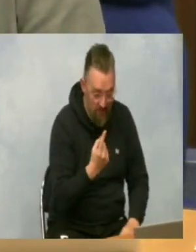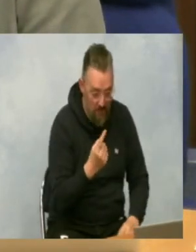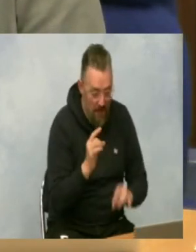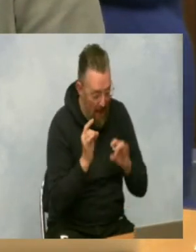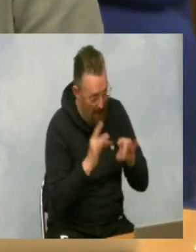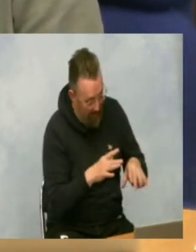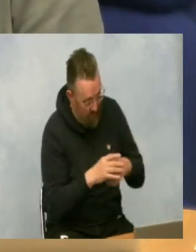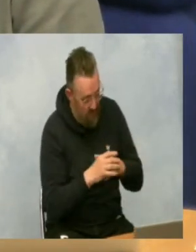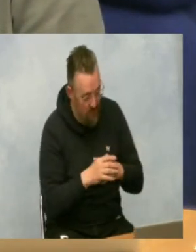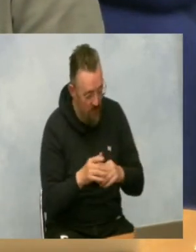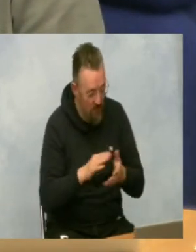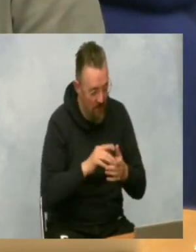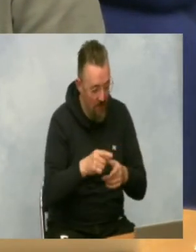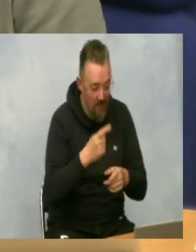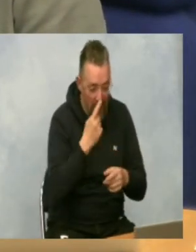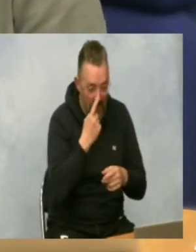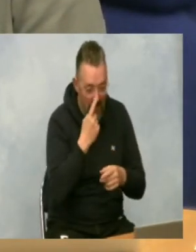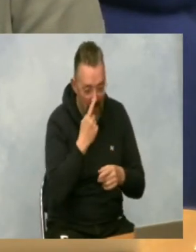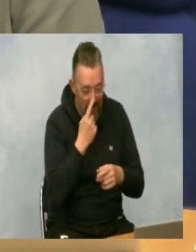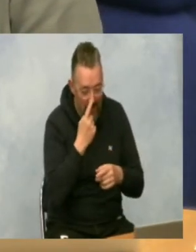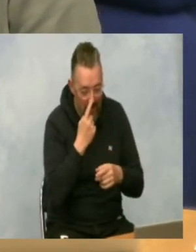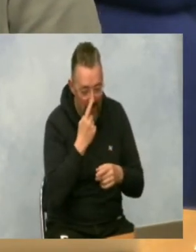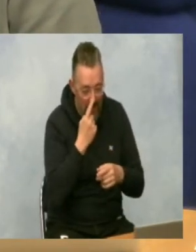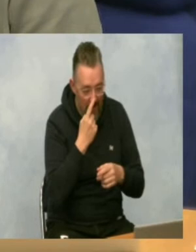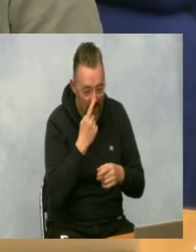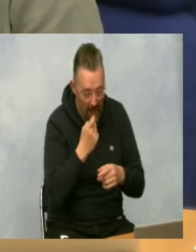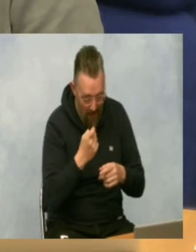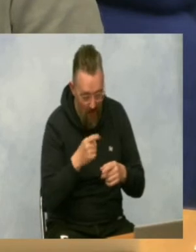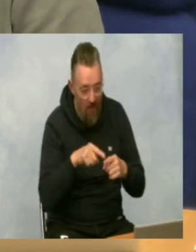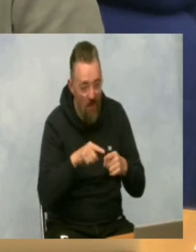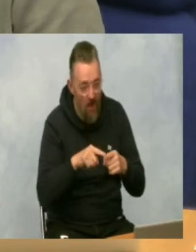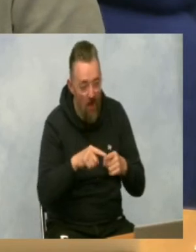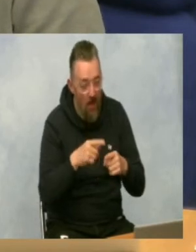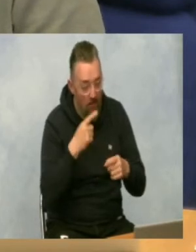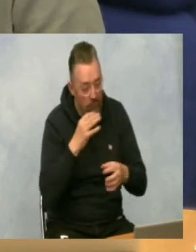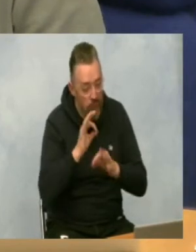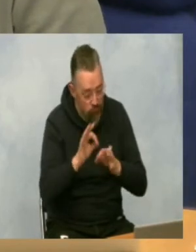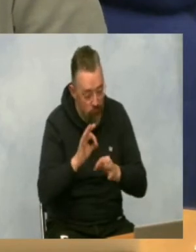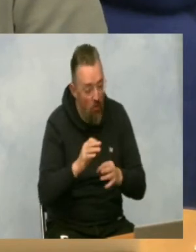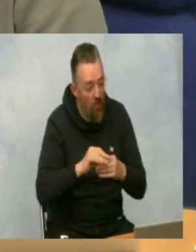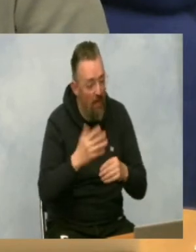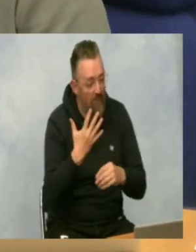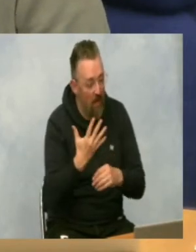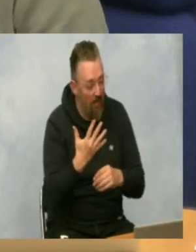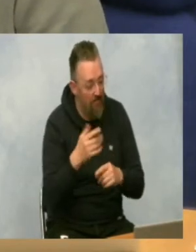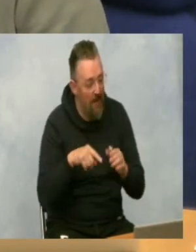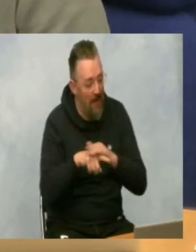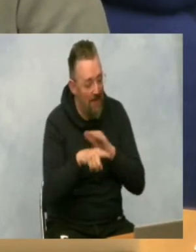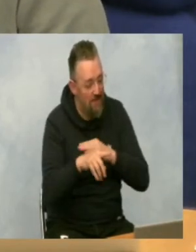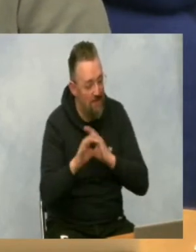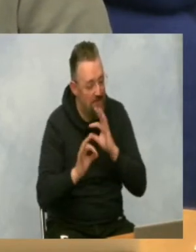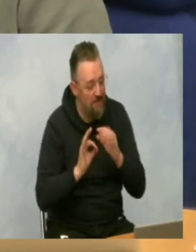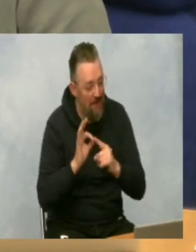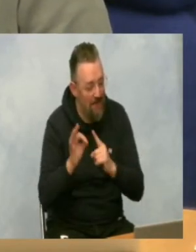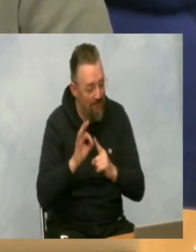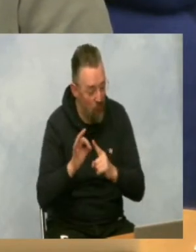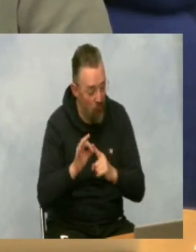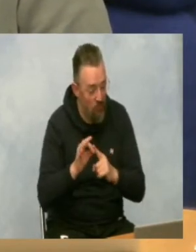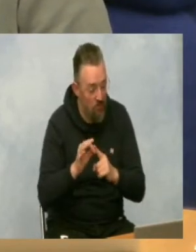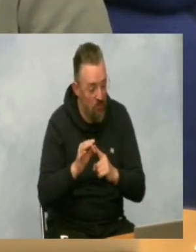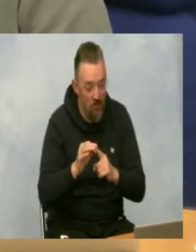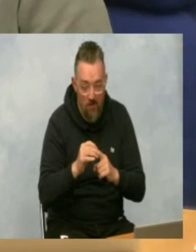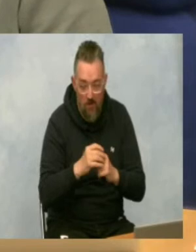were eligible for an exit interview, with 5 exit interviews being conducted. And again, just to remind members to know